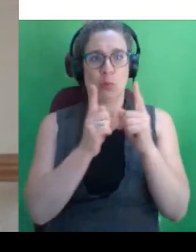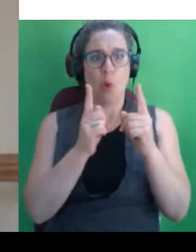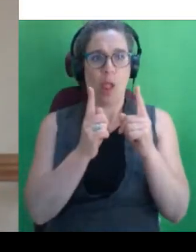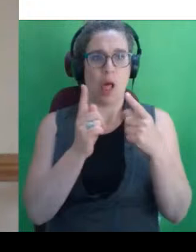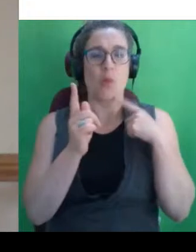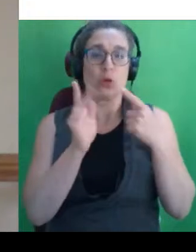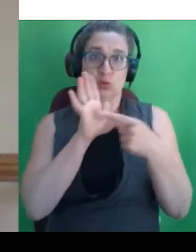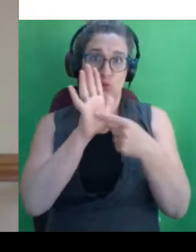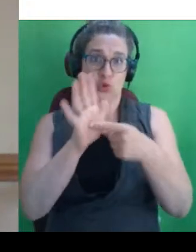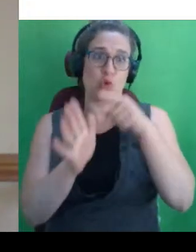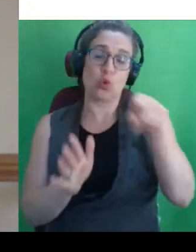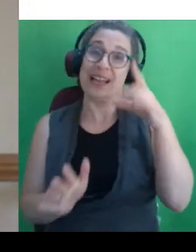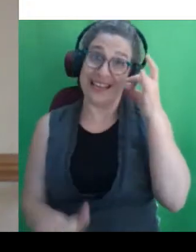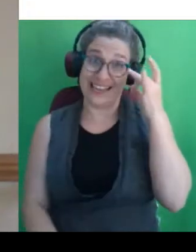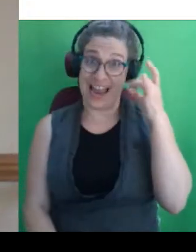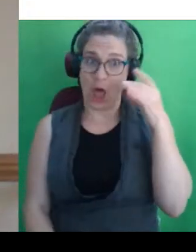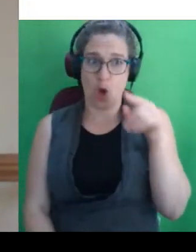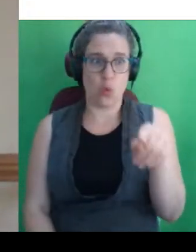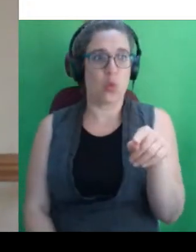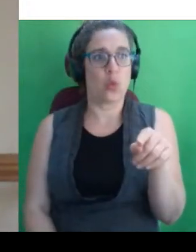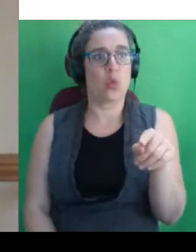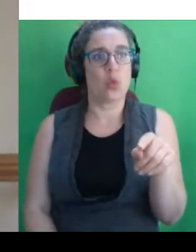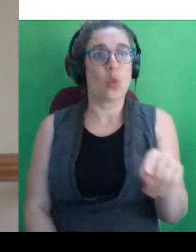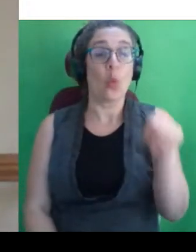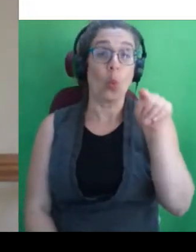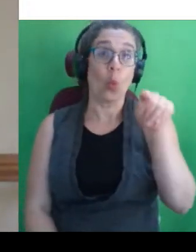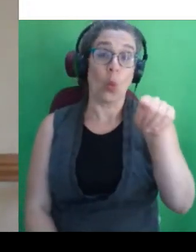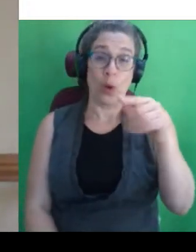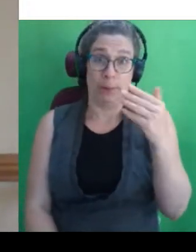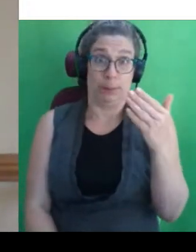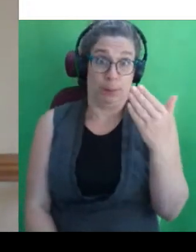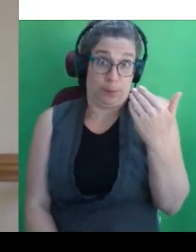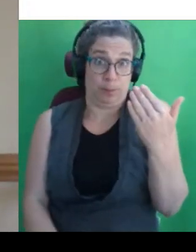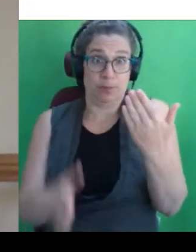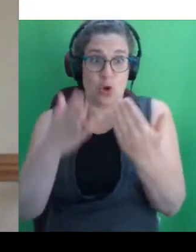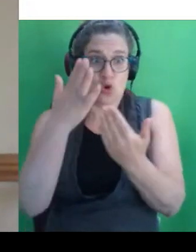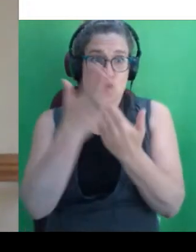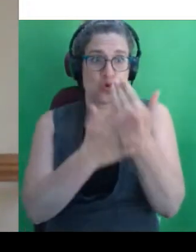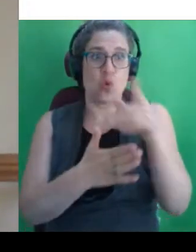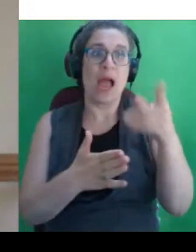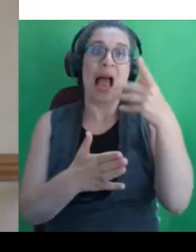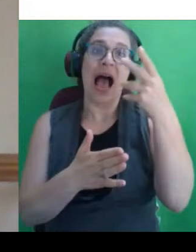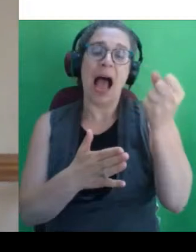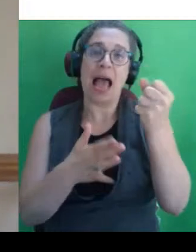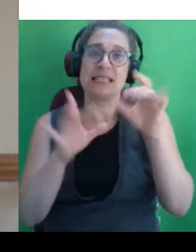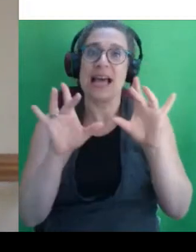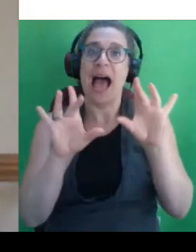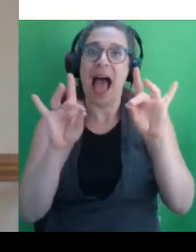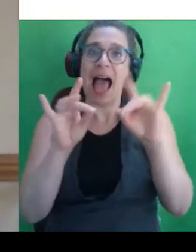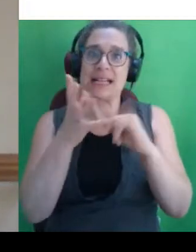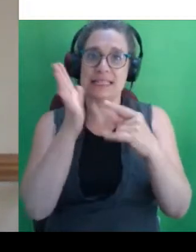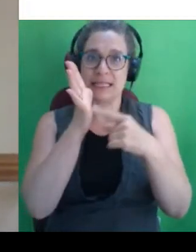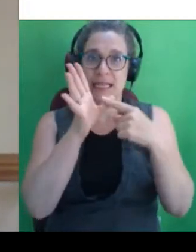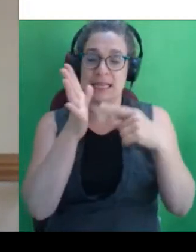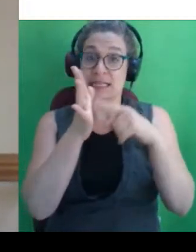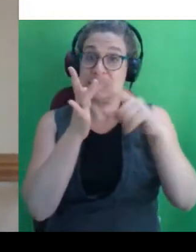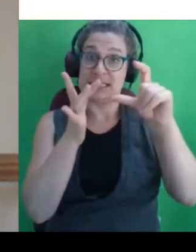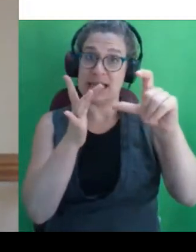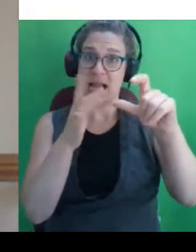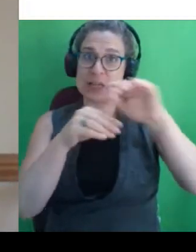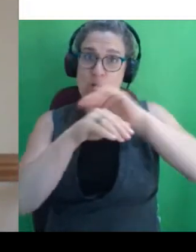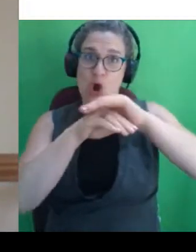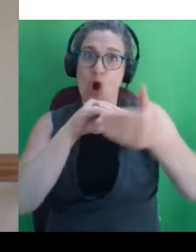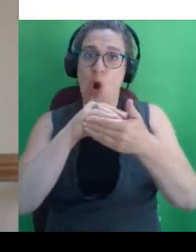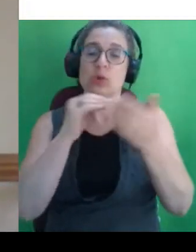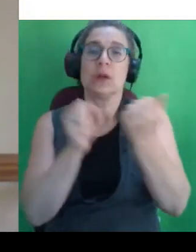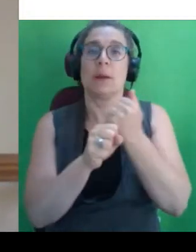one that I am demonstrating is one of the newest devices, which has got an anti-static coat, which will make a difference for washing instructions, but